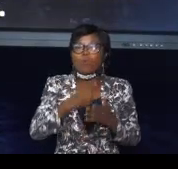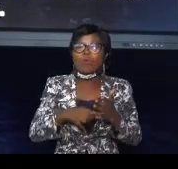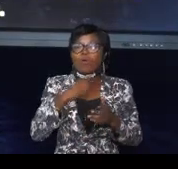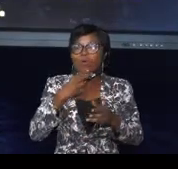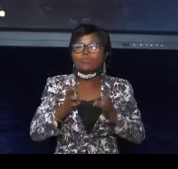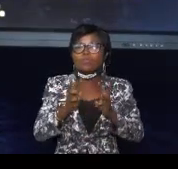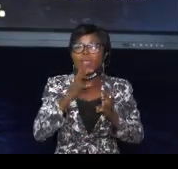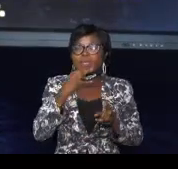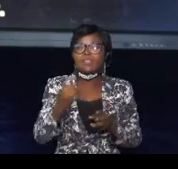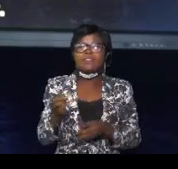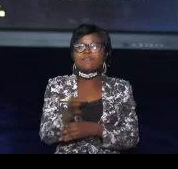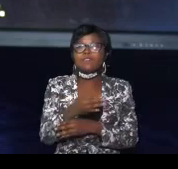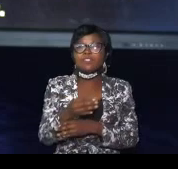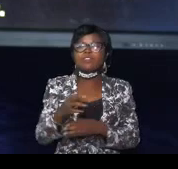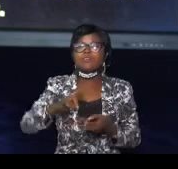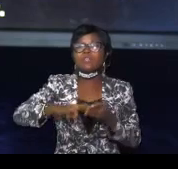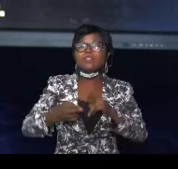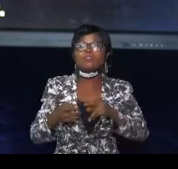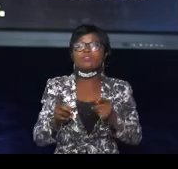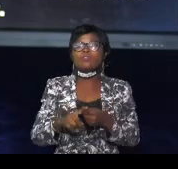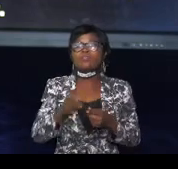way is fish related to water?